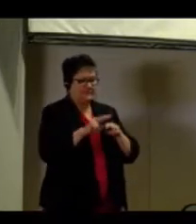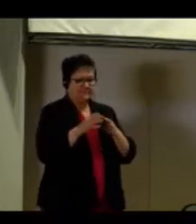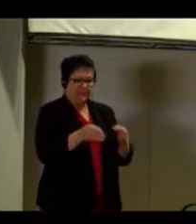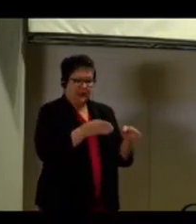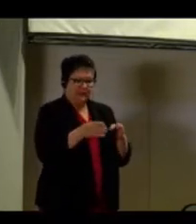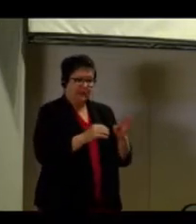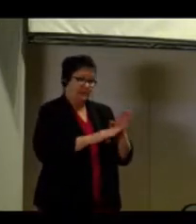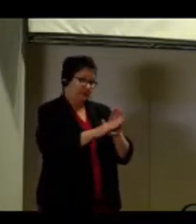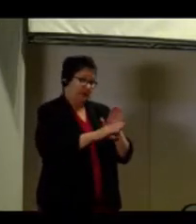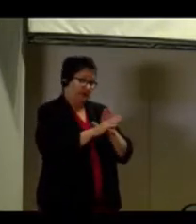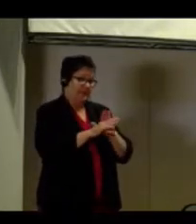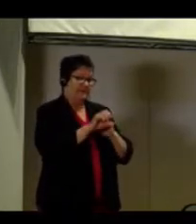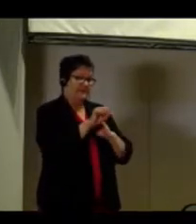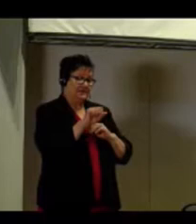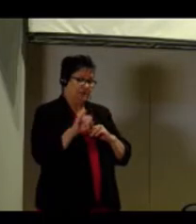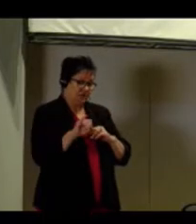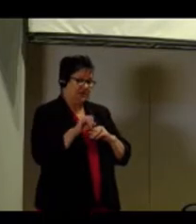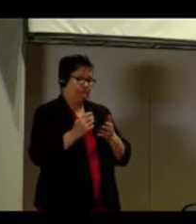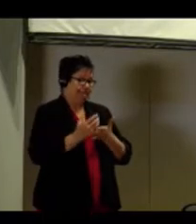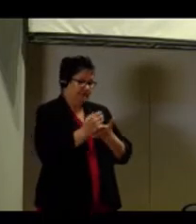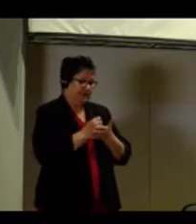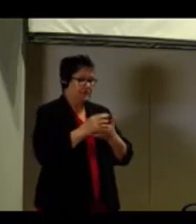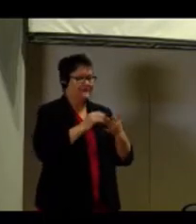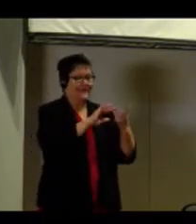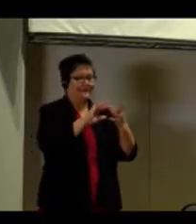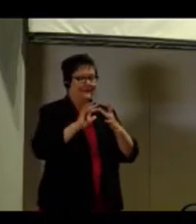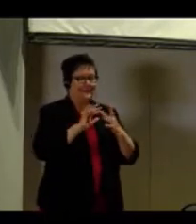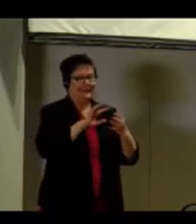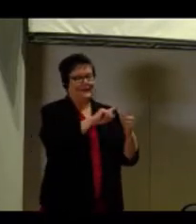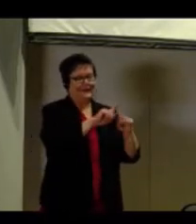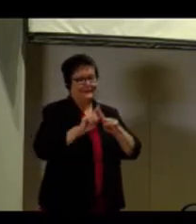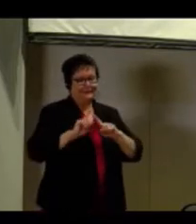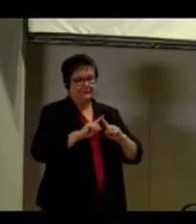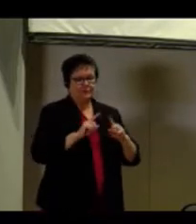development of Smithsonian's collections and interdisciplinary